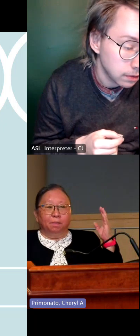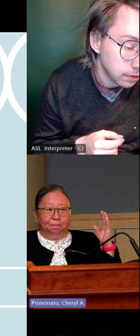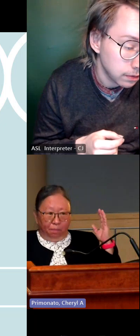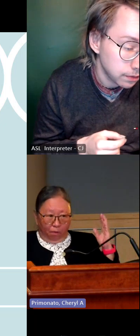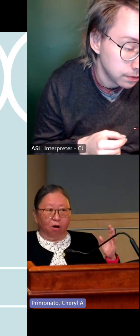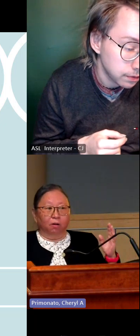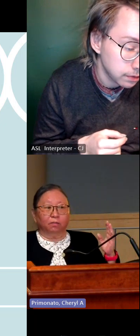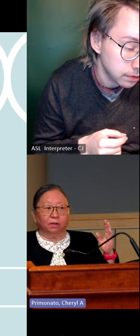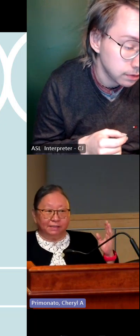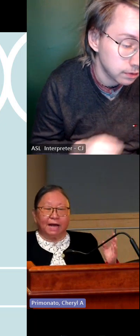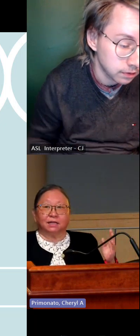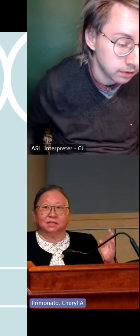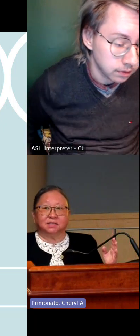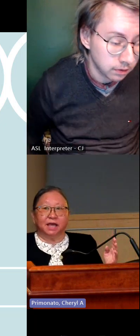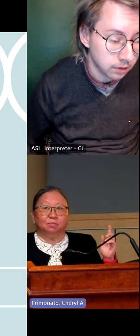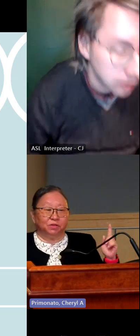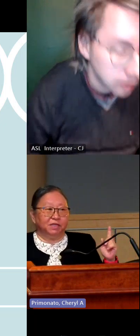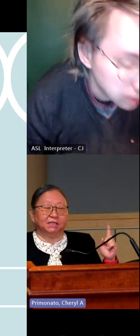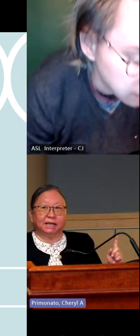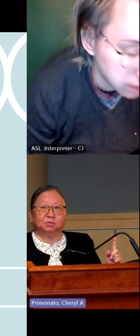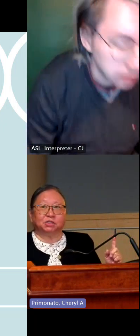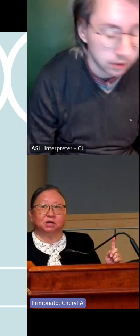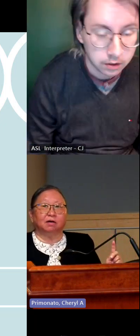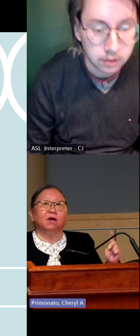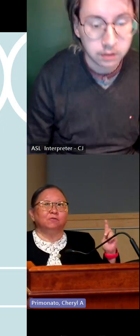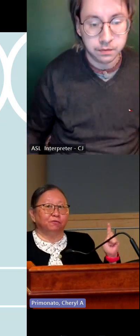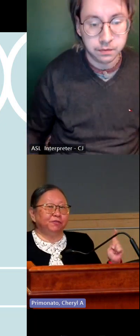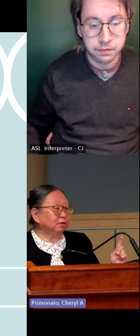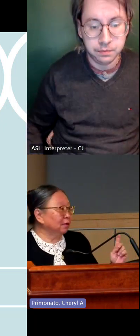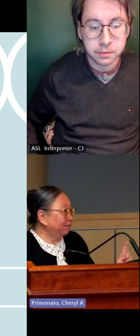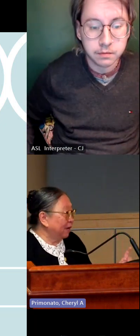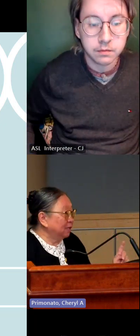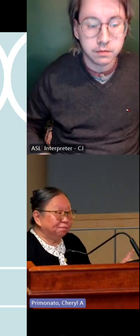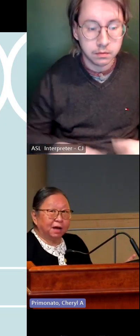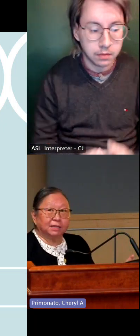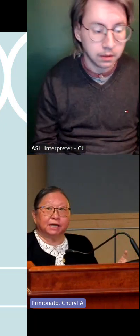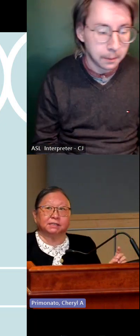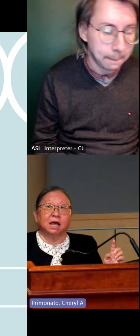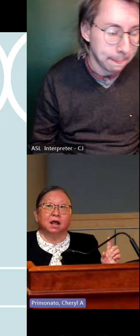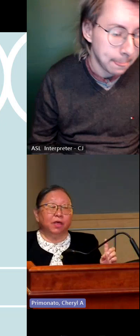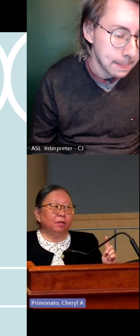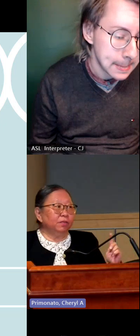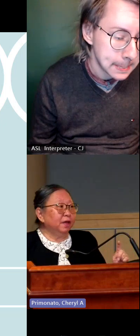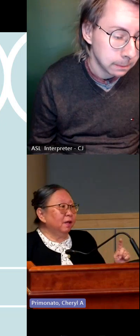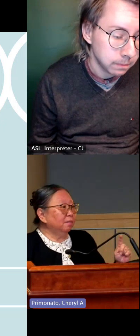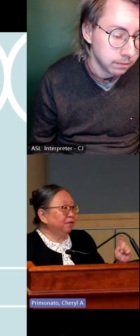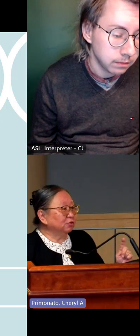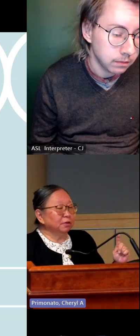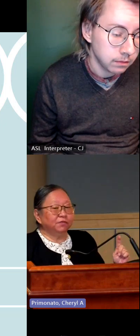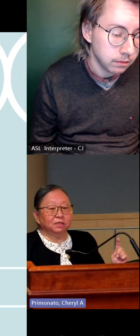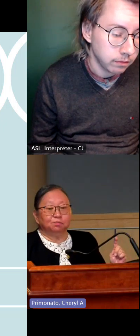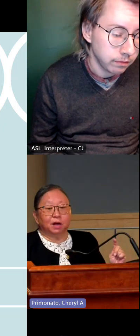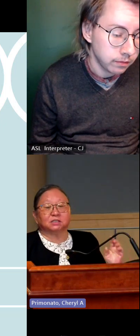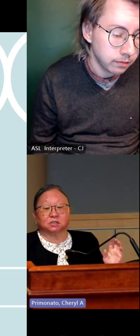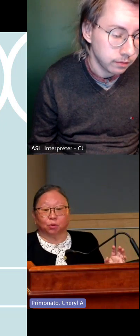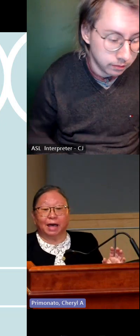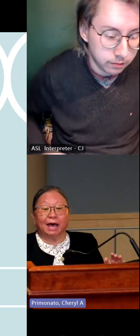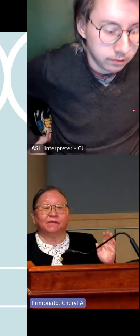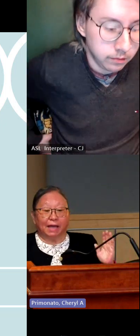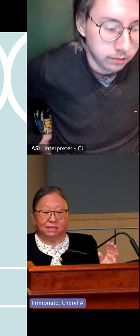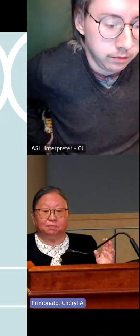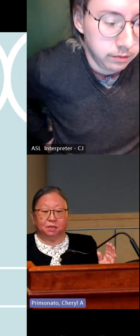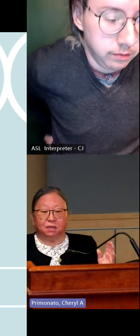are exactly the same, with the exception of for federally funded projects, that the federally funded